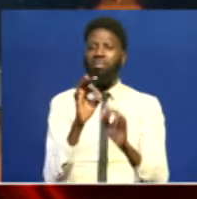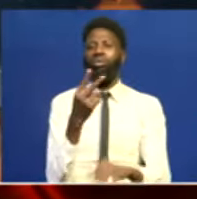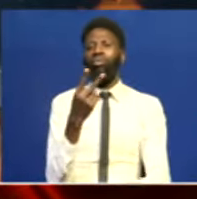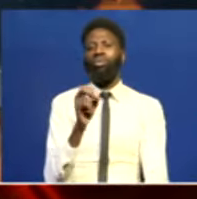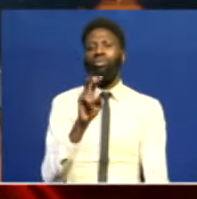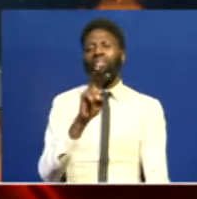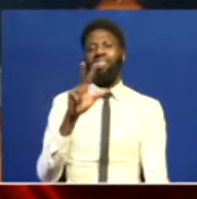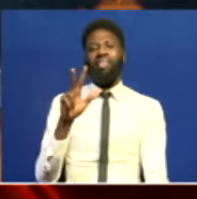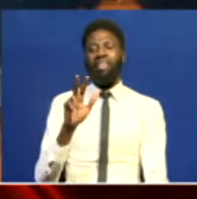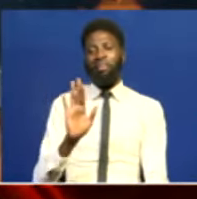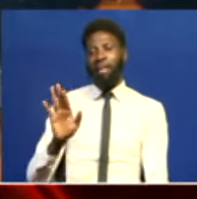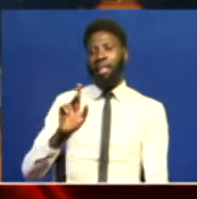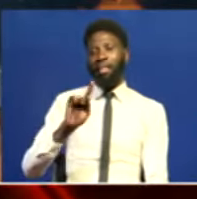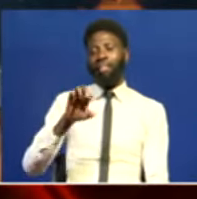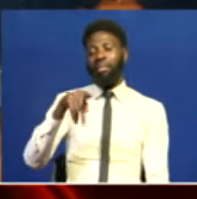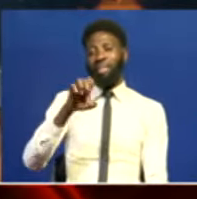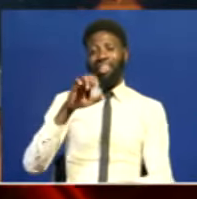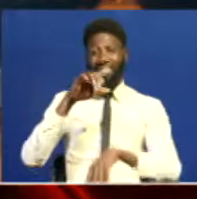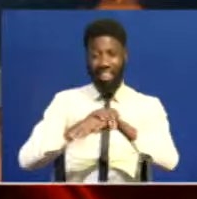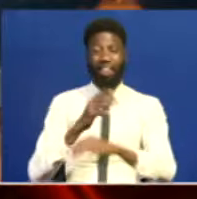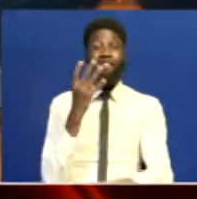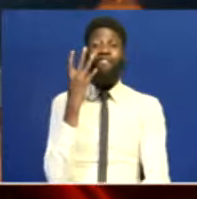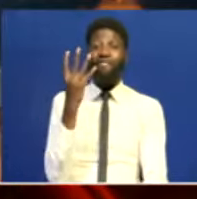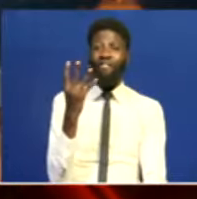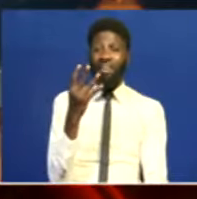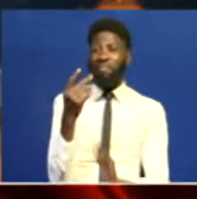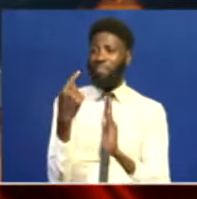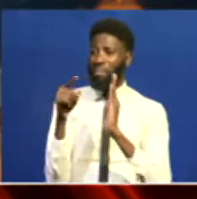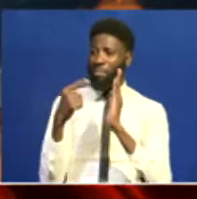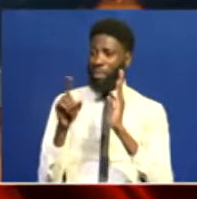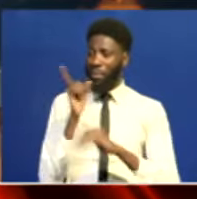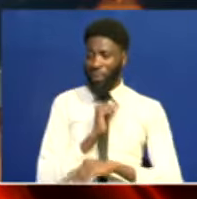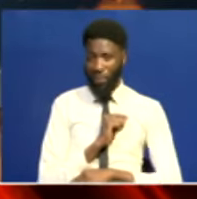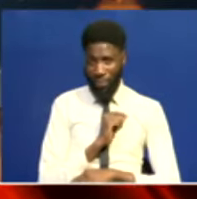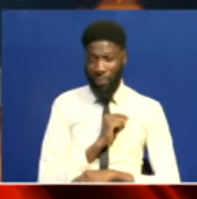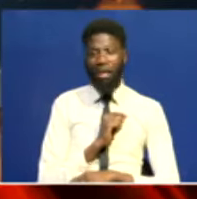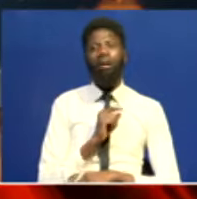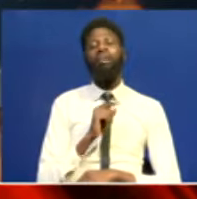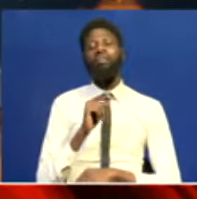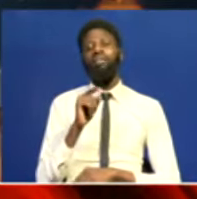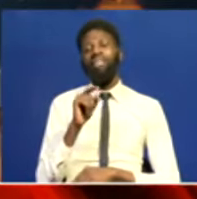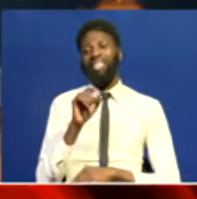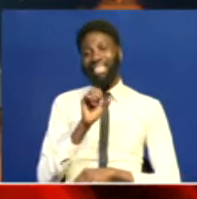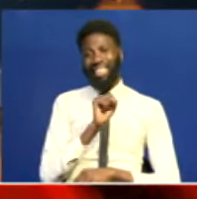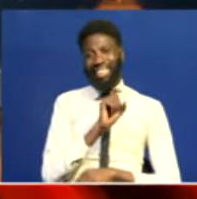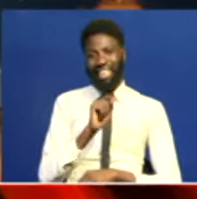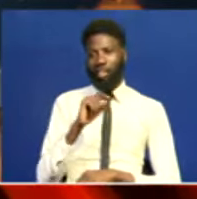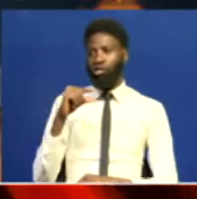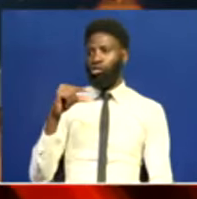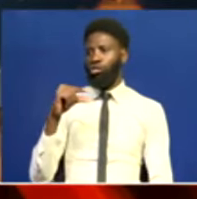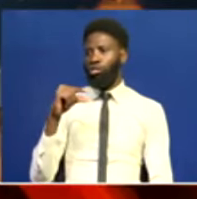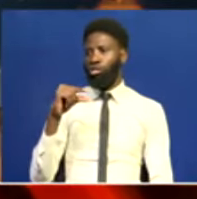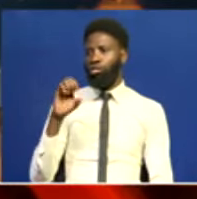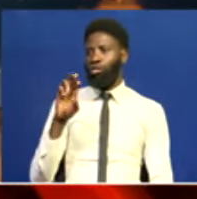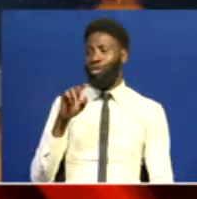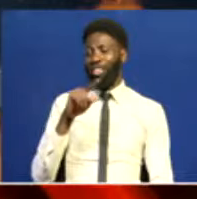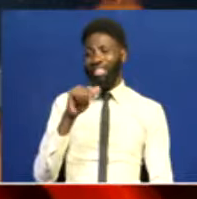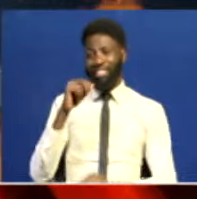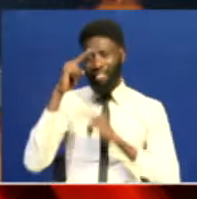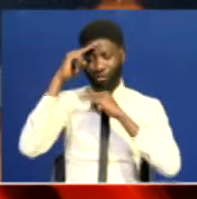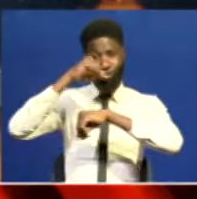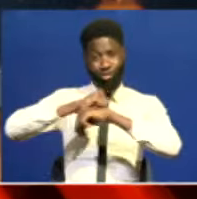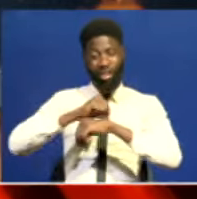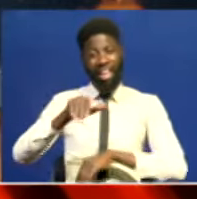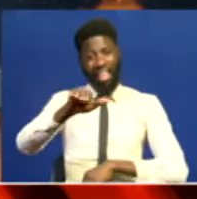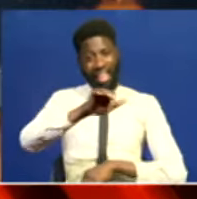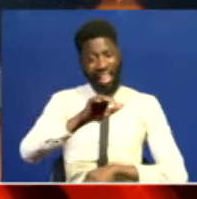Wityukha scored 400 marks, earning him a placement at St. George's High School in Kaloleni, Kilifi County. His mother,